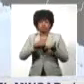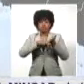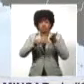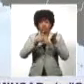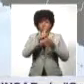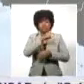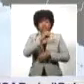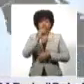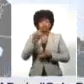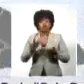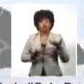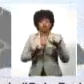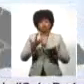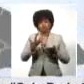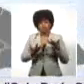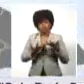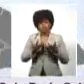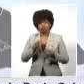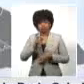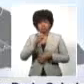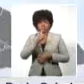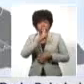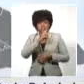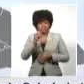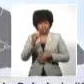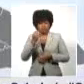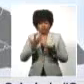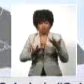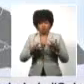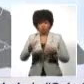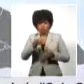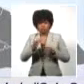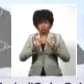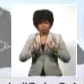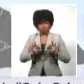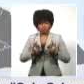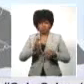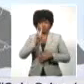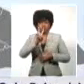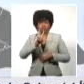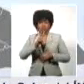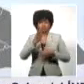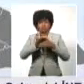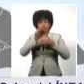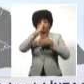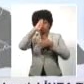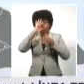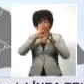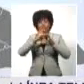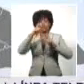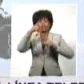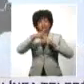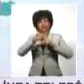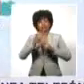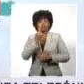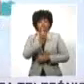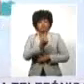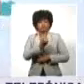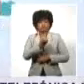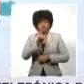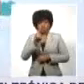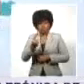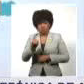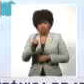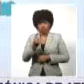per provinces, the province of Havana has the most cases with 18 cases, 52% of them,